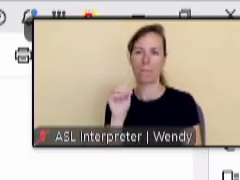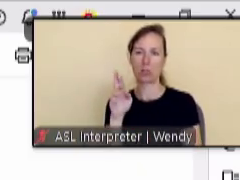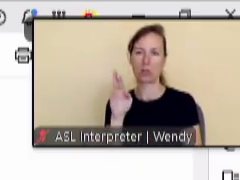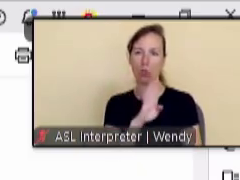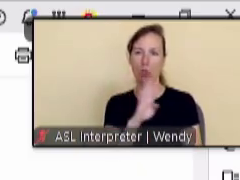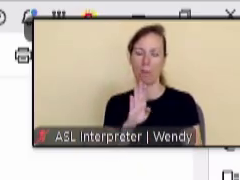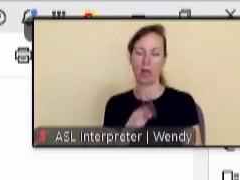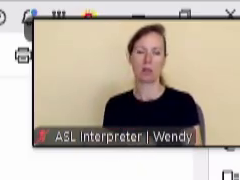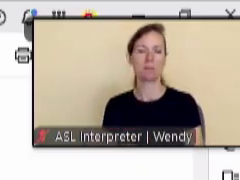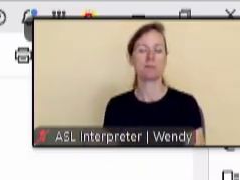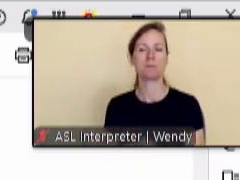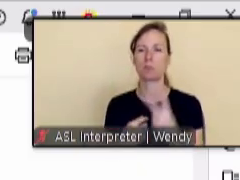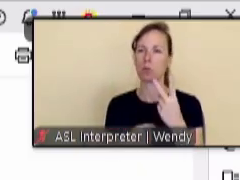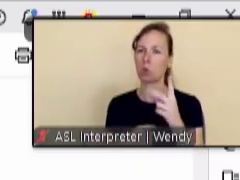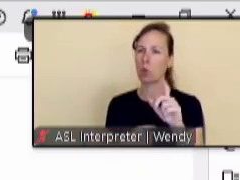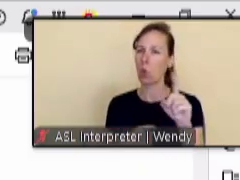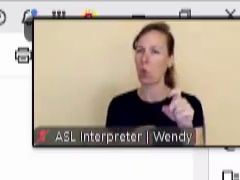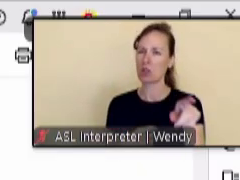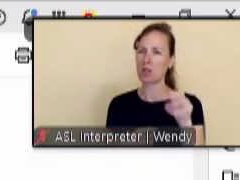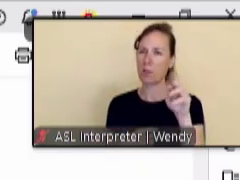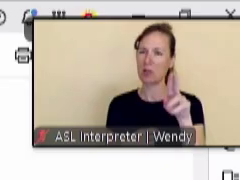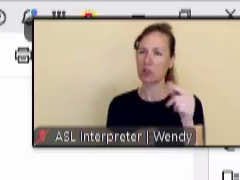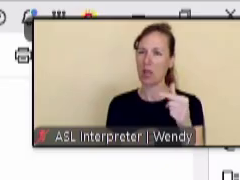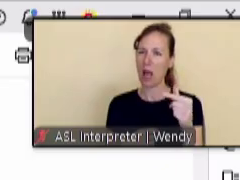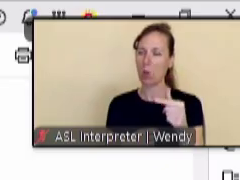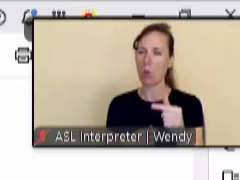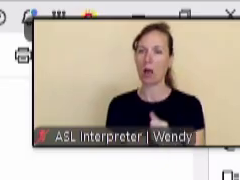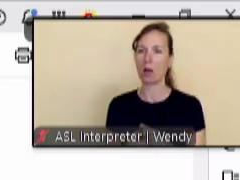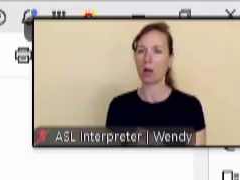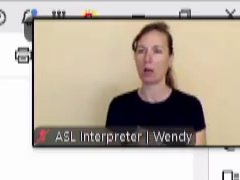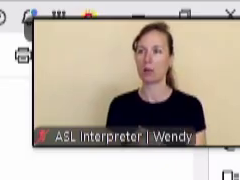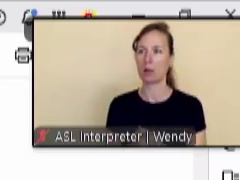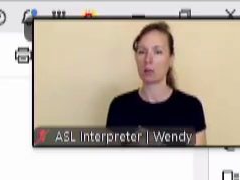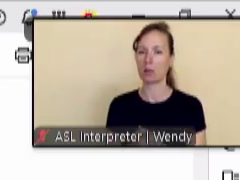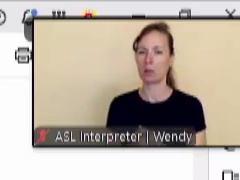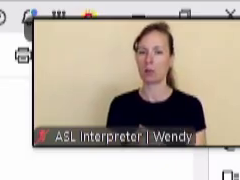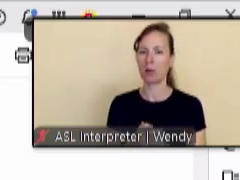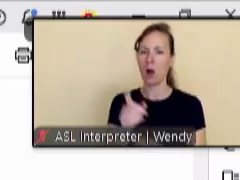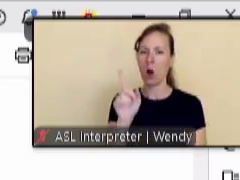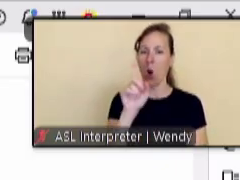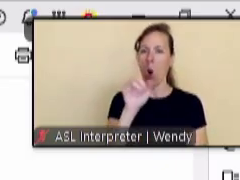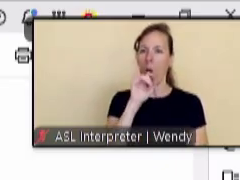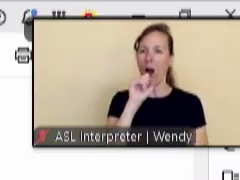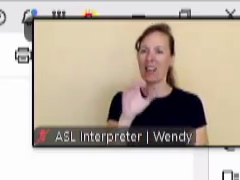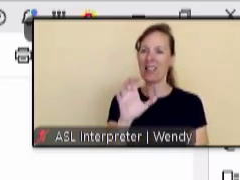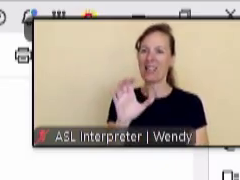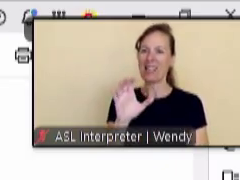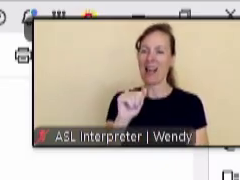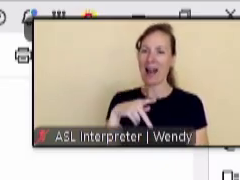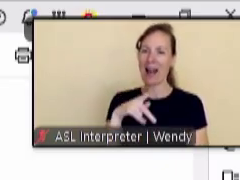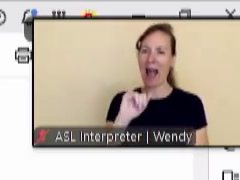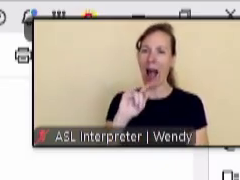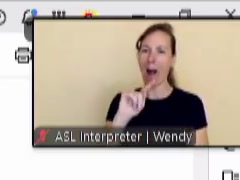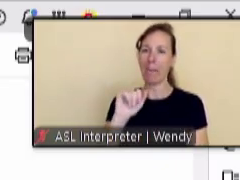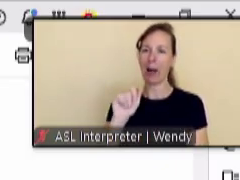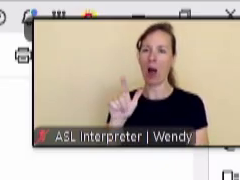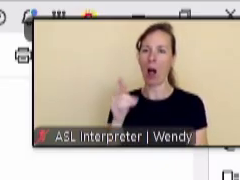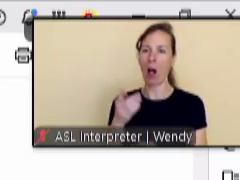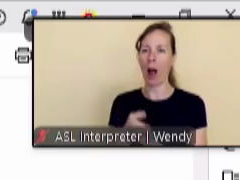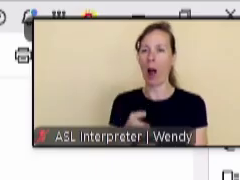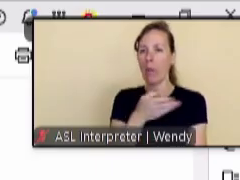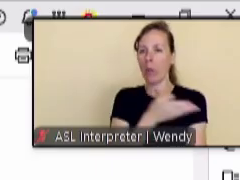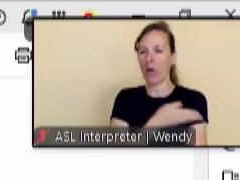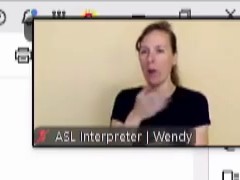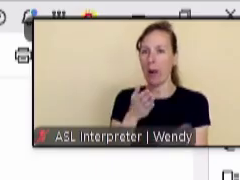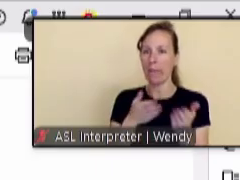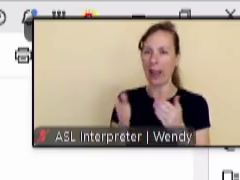Galloway. One, so where is the capital improvement plan? Am I